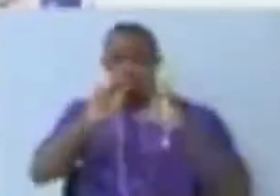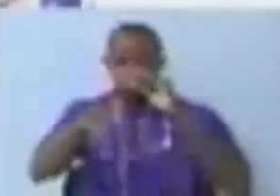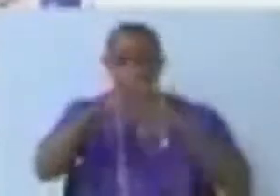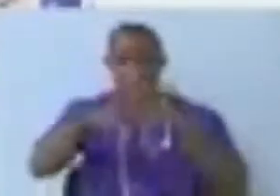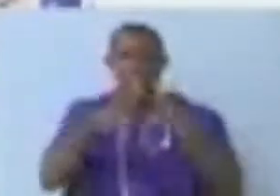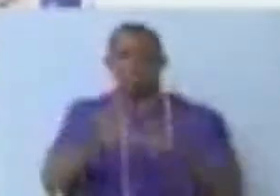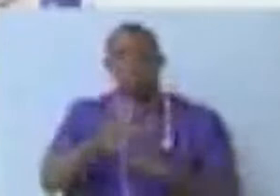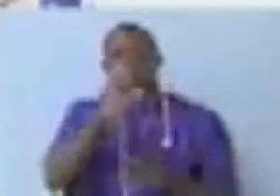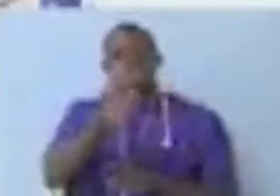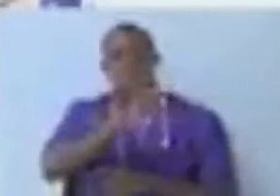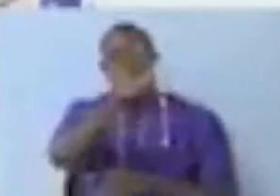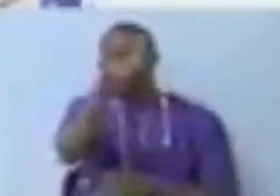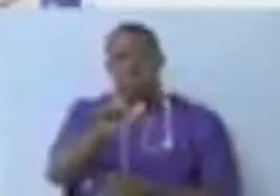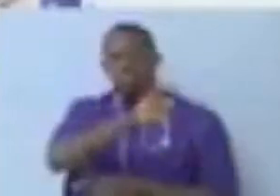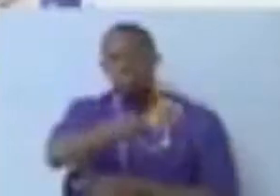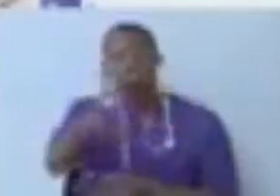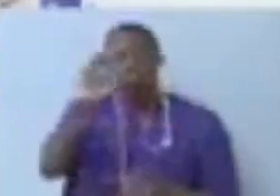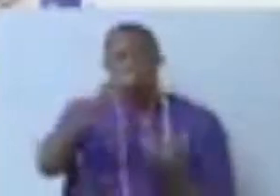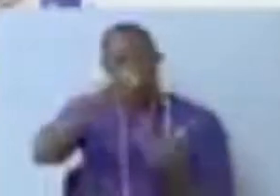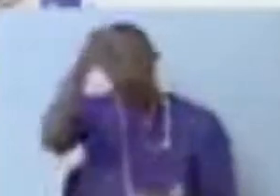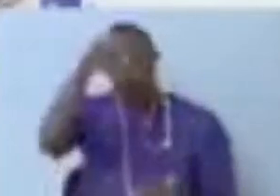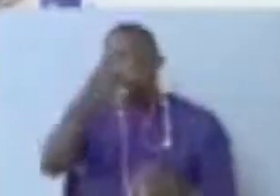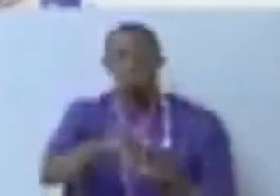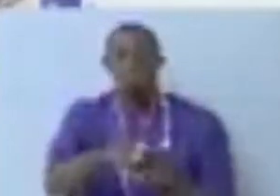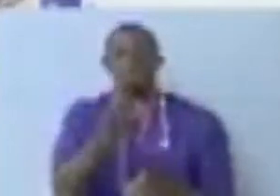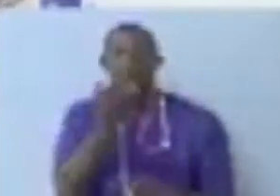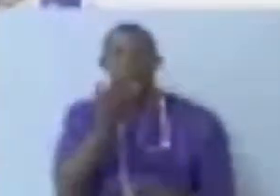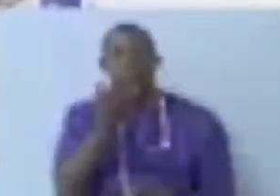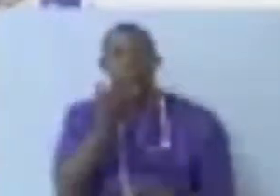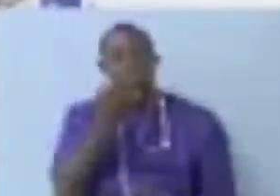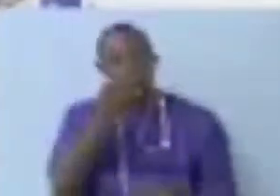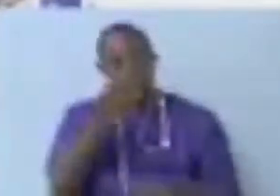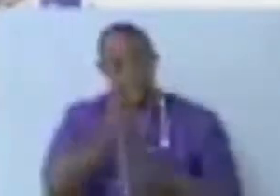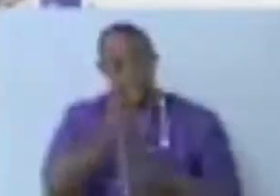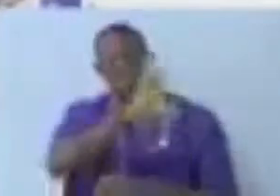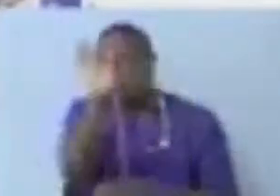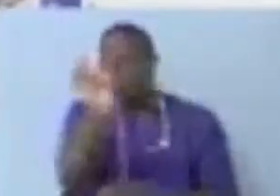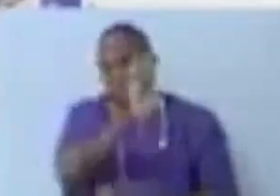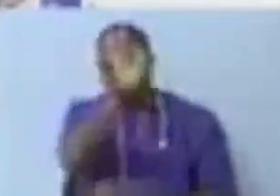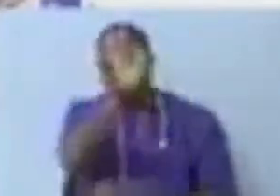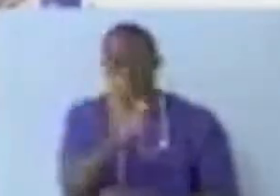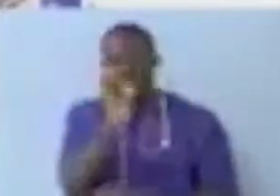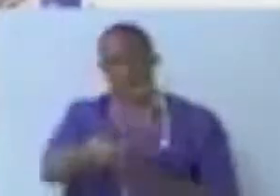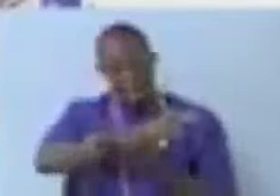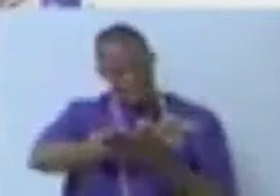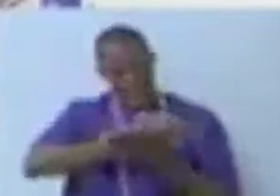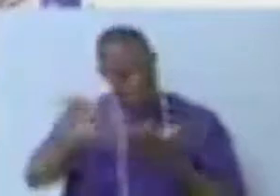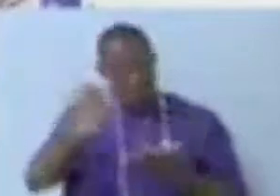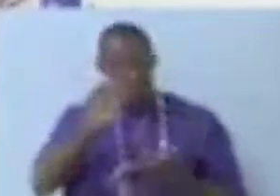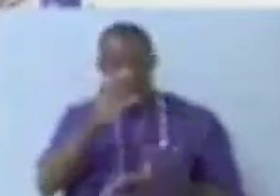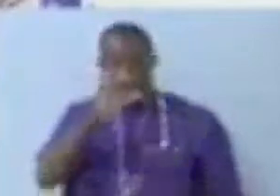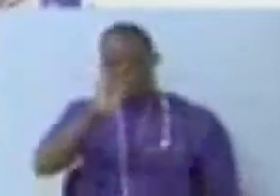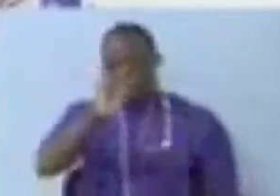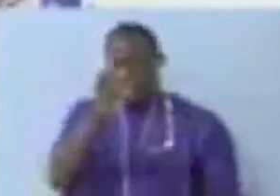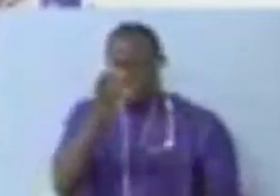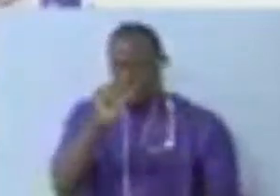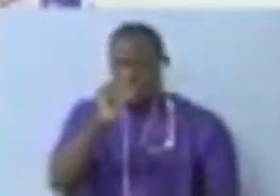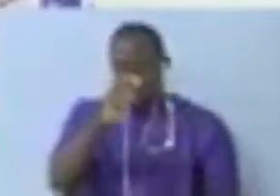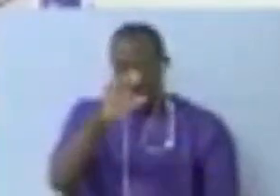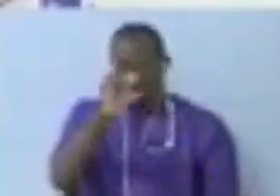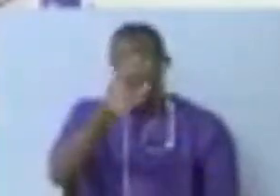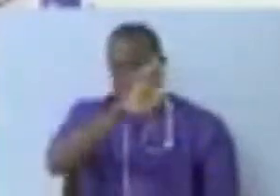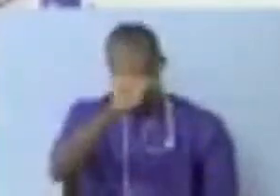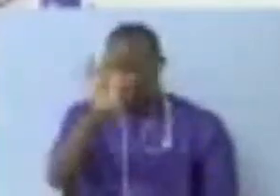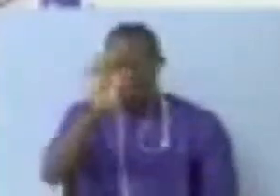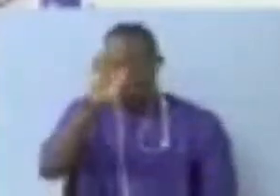Excuse me. I had made it very, very clear that it was the sheriff lead Buba Jao that was there.